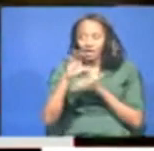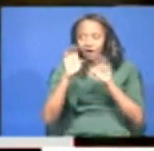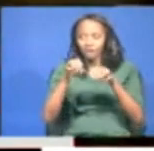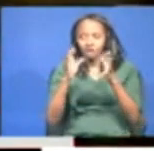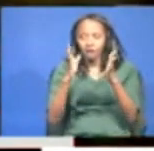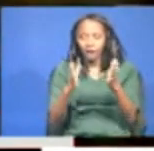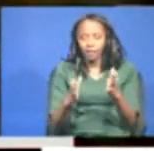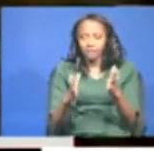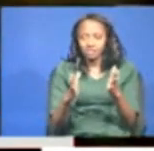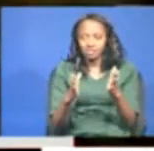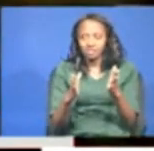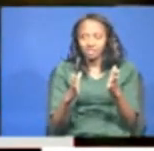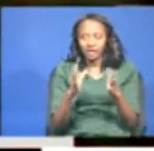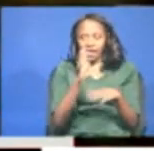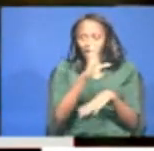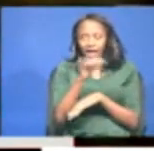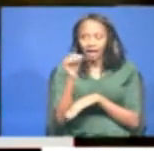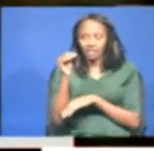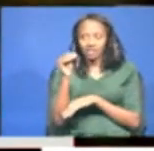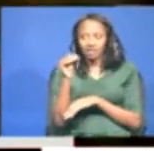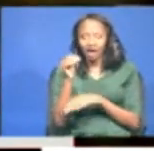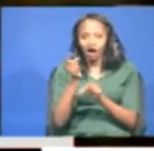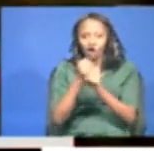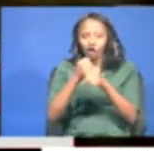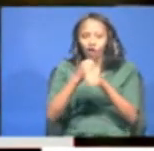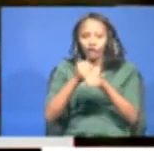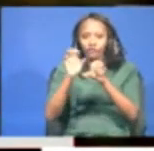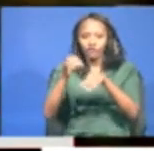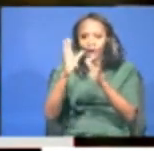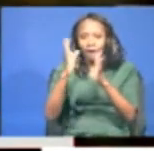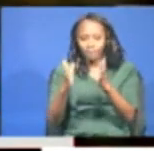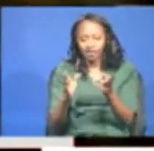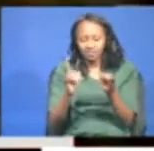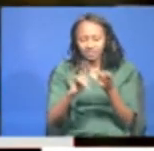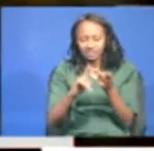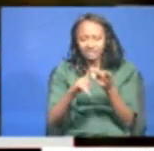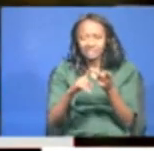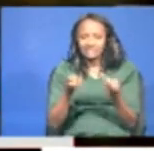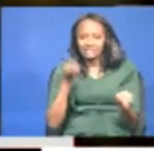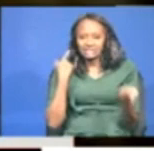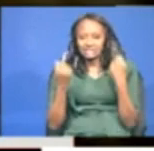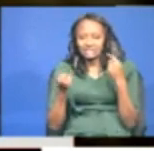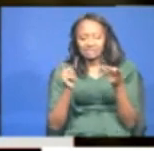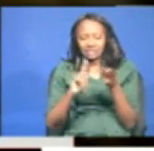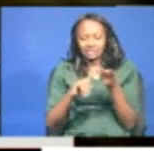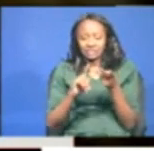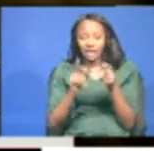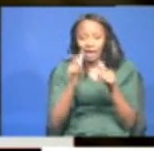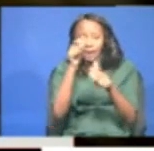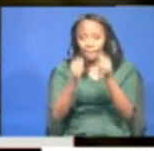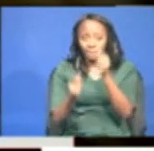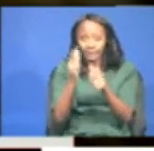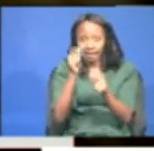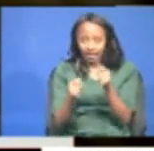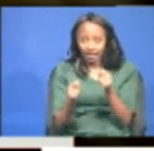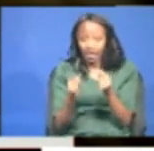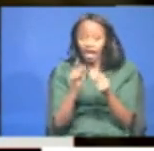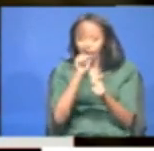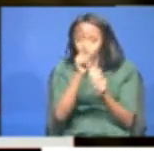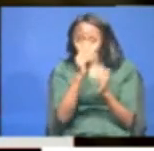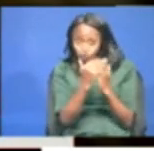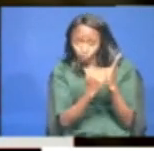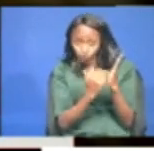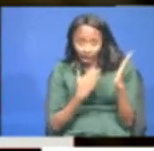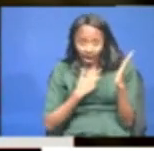And they are coffee farmers, they are tea farmers, they are dairy farmers. And the program that you have is what